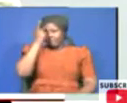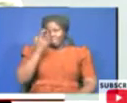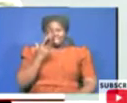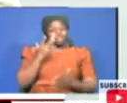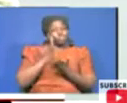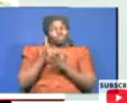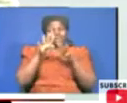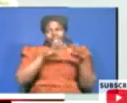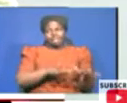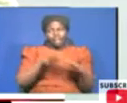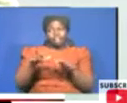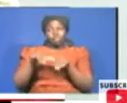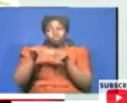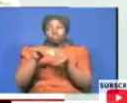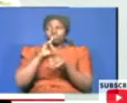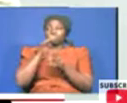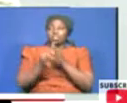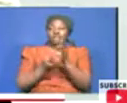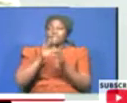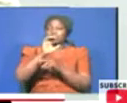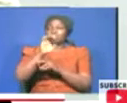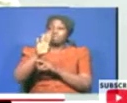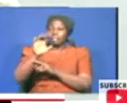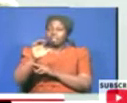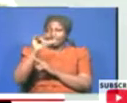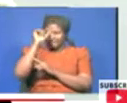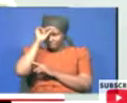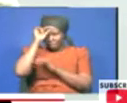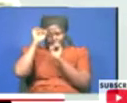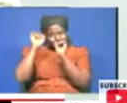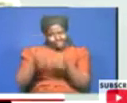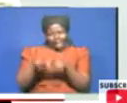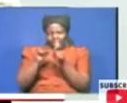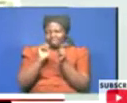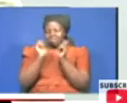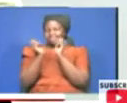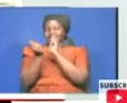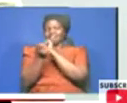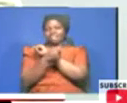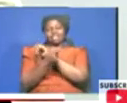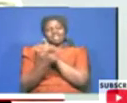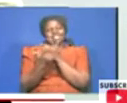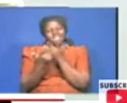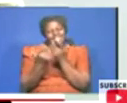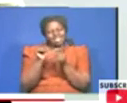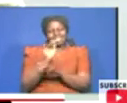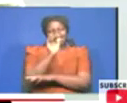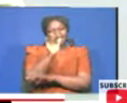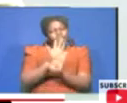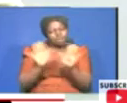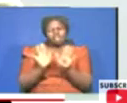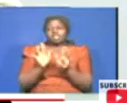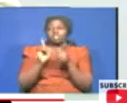So if this CBC, mm-hmm, the government can modify it, that, yeah, is by request, yeah, to